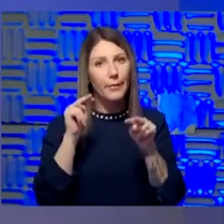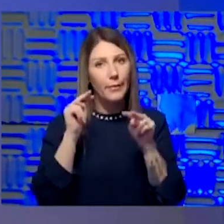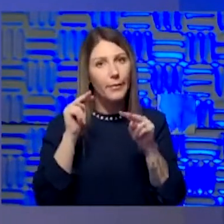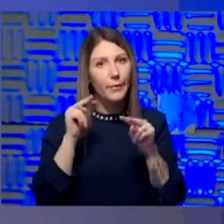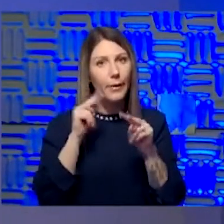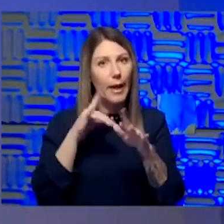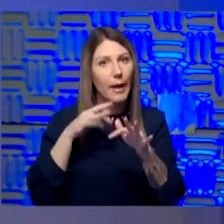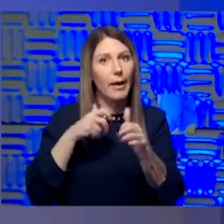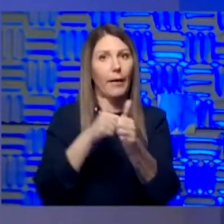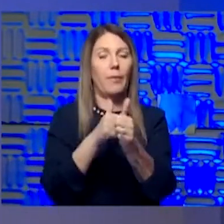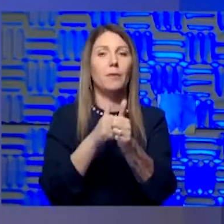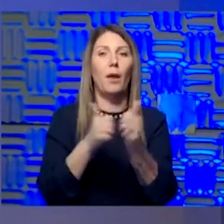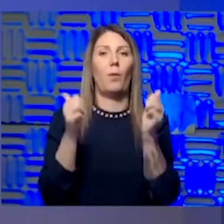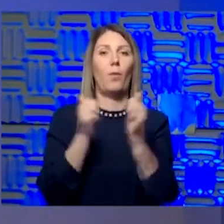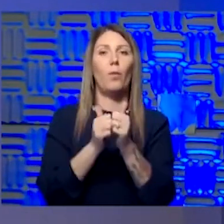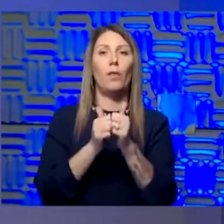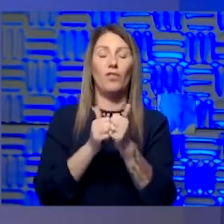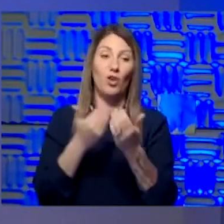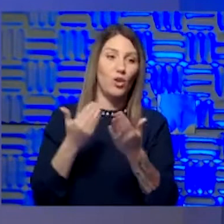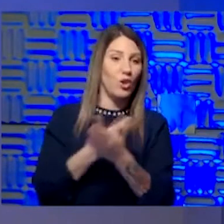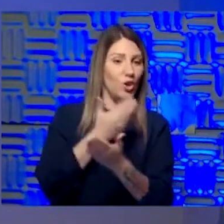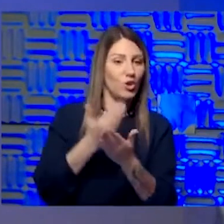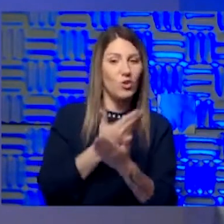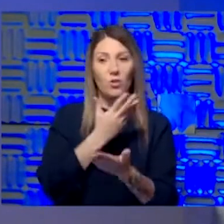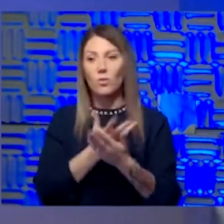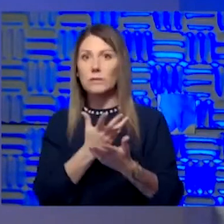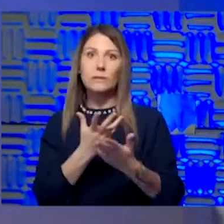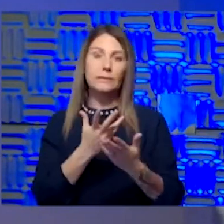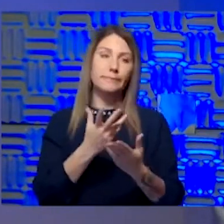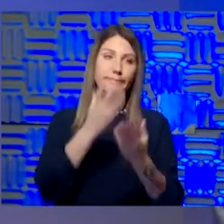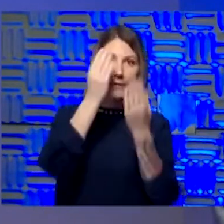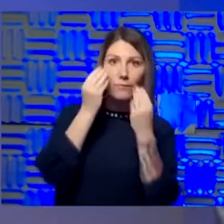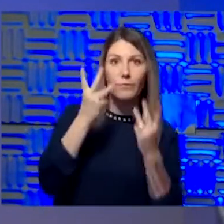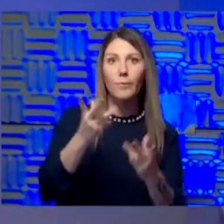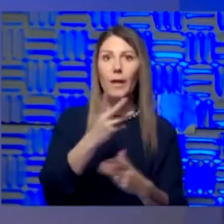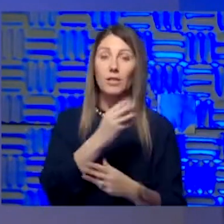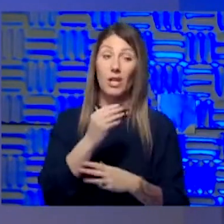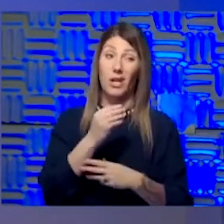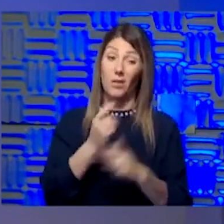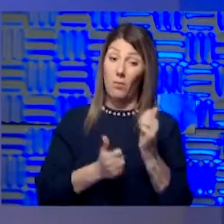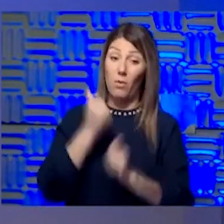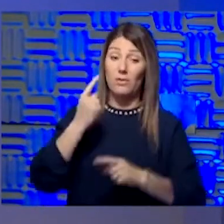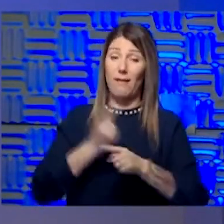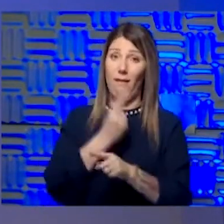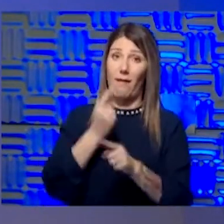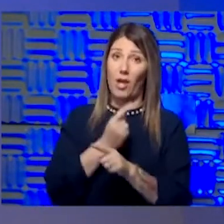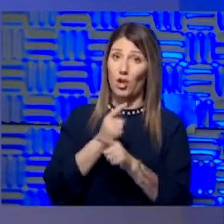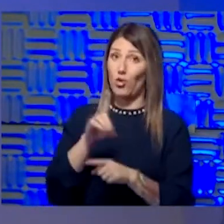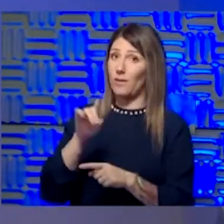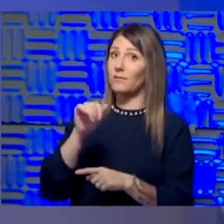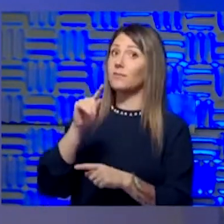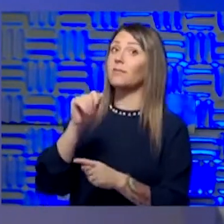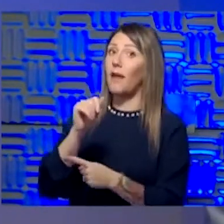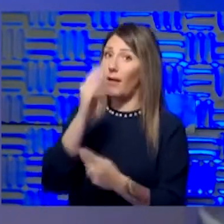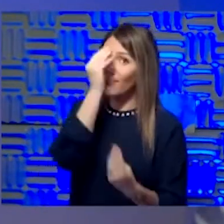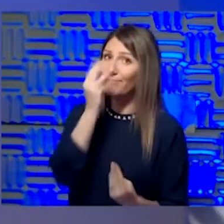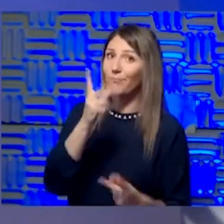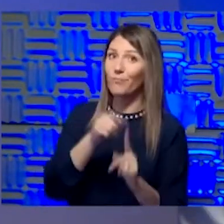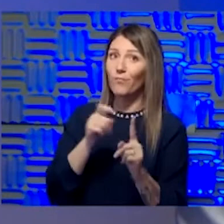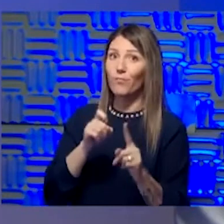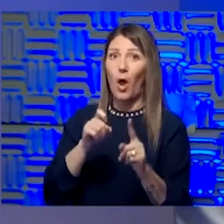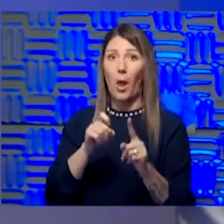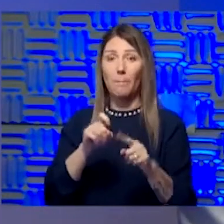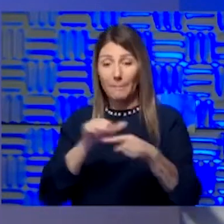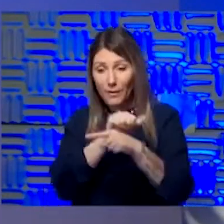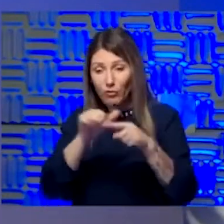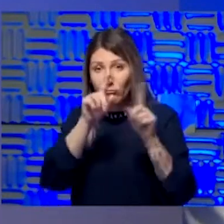date with the newest trends and hopefully the most accurate data from these trials. But unfortunately, a lot of these trials maybe